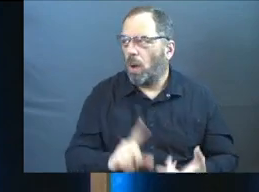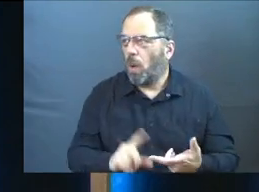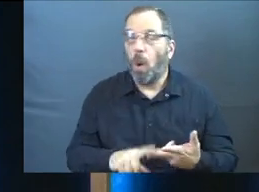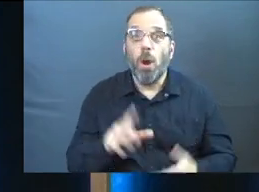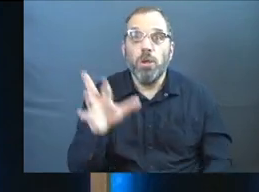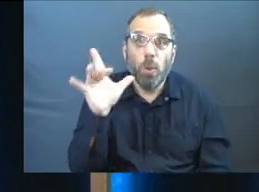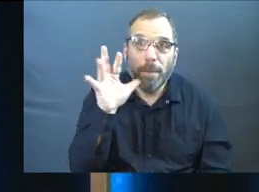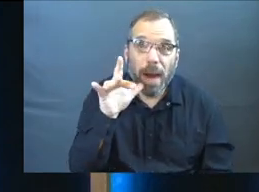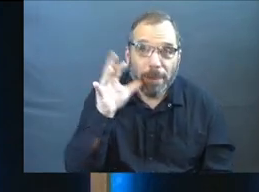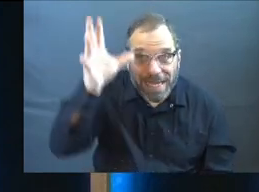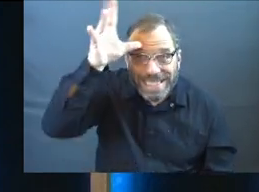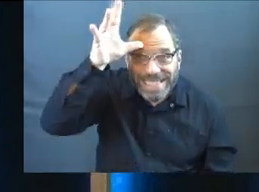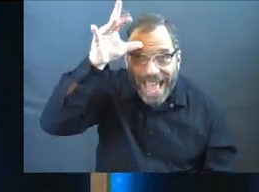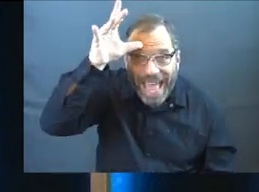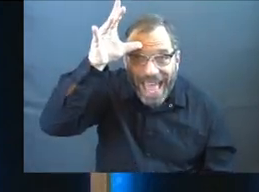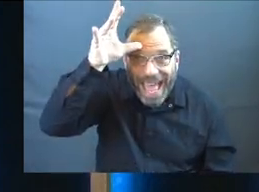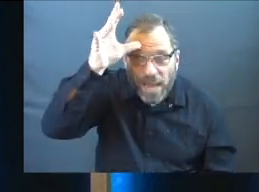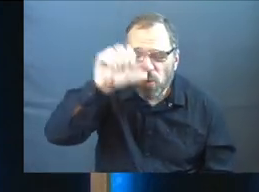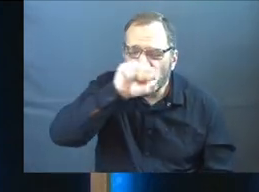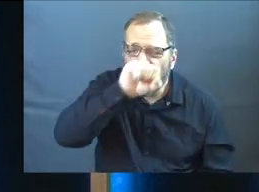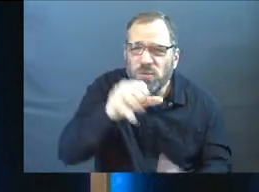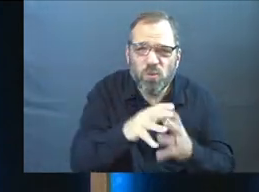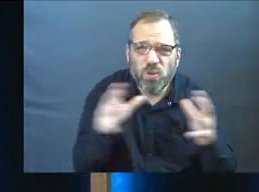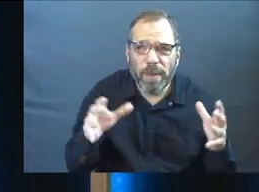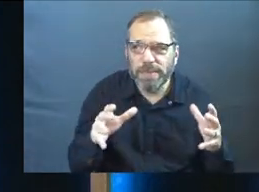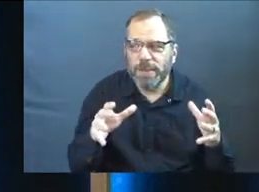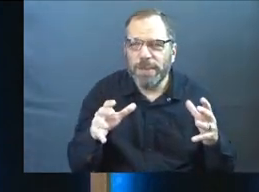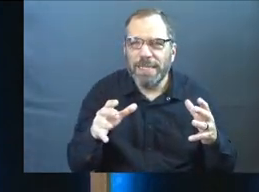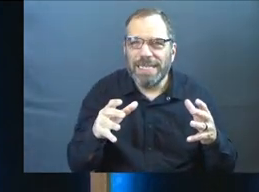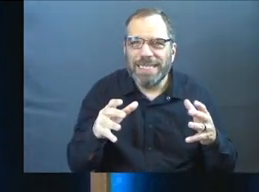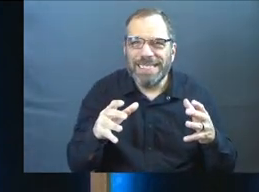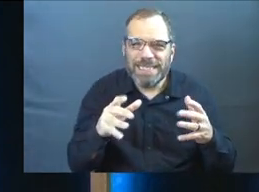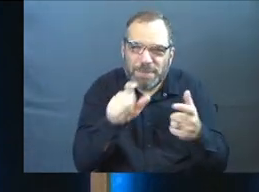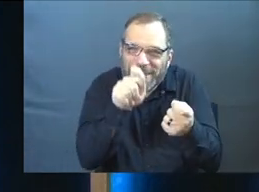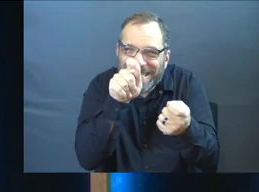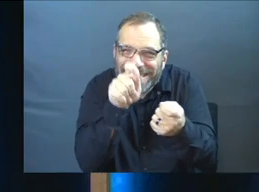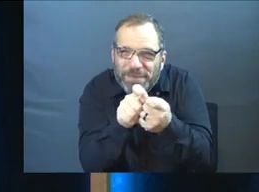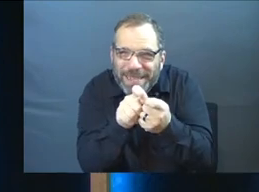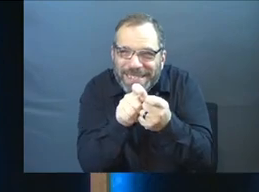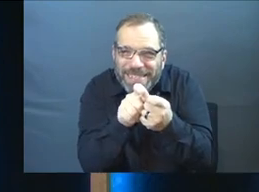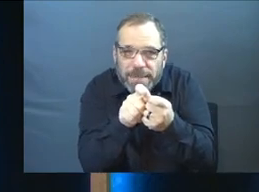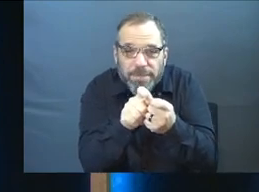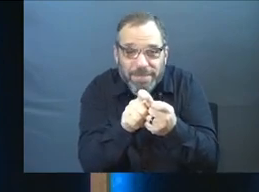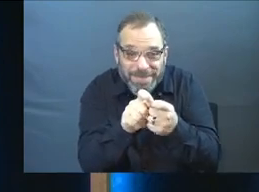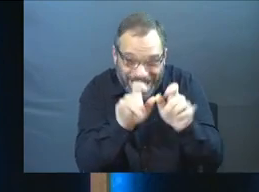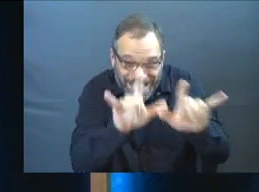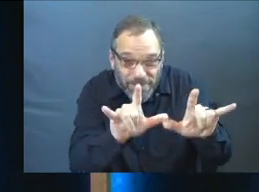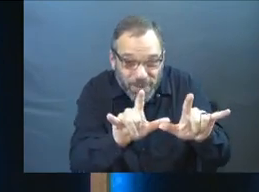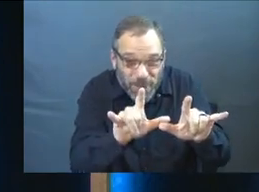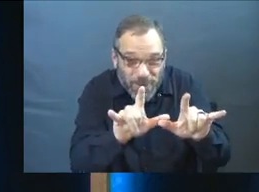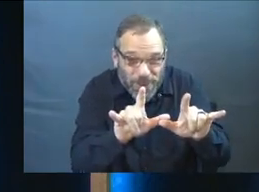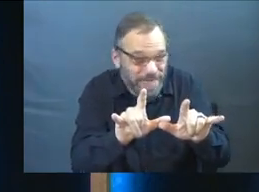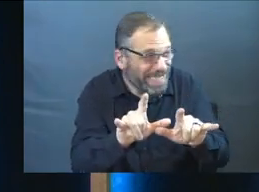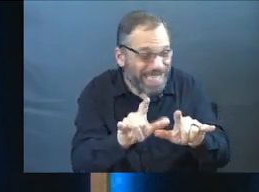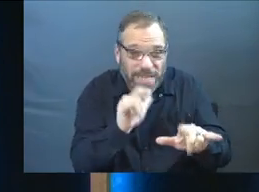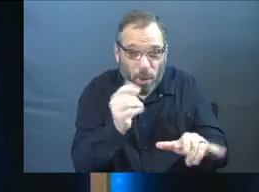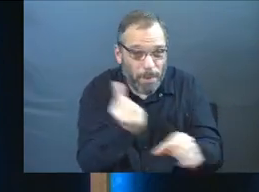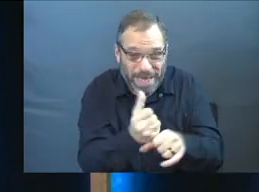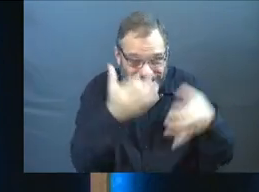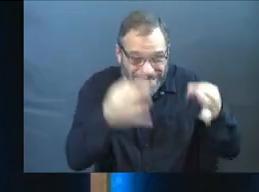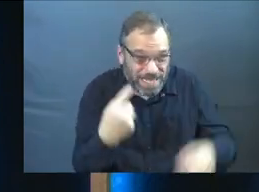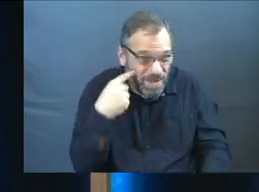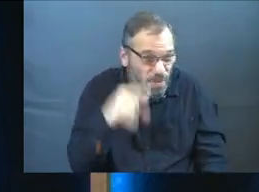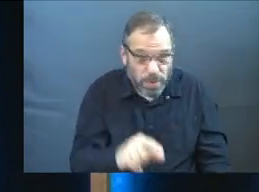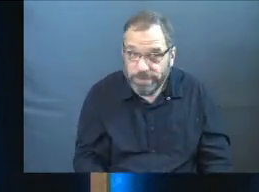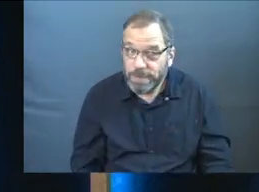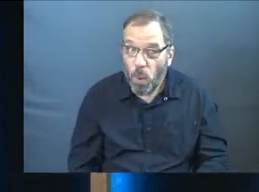Or your mom or dad who loves you so much, who just says very specifically, I love you. I'm not trying to make your